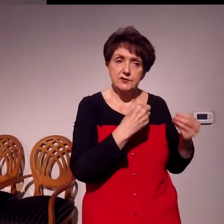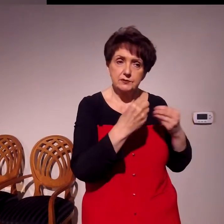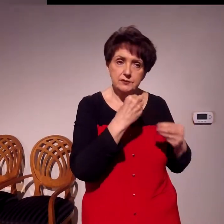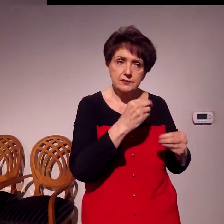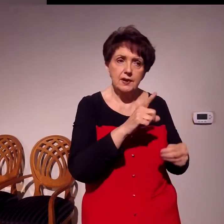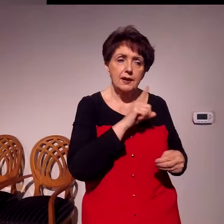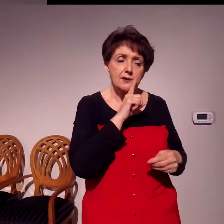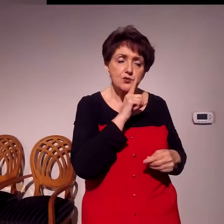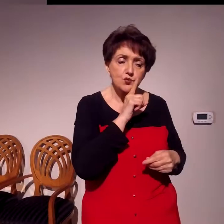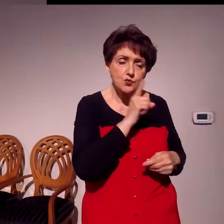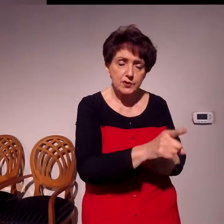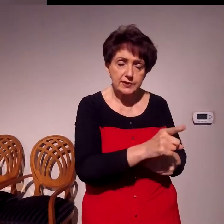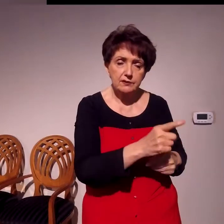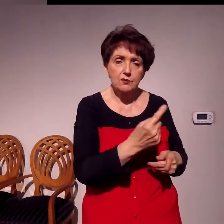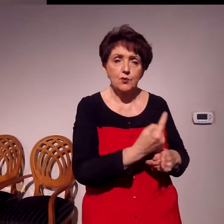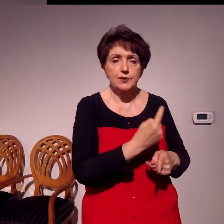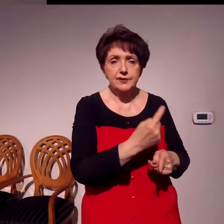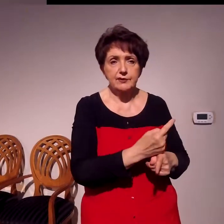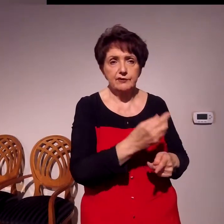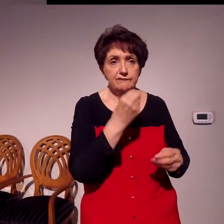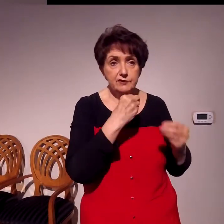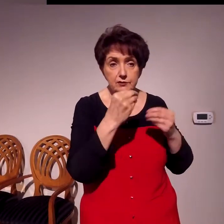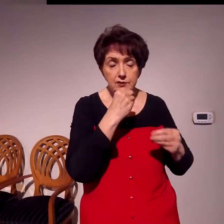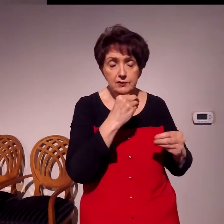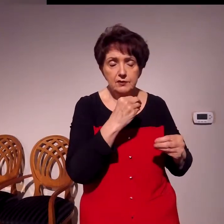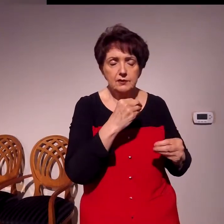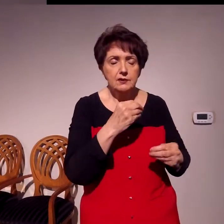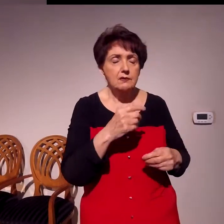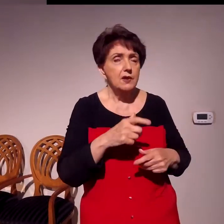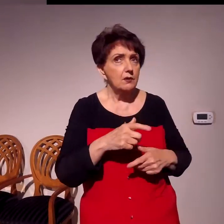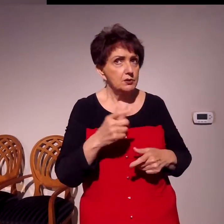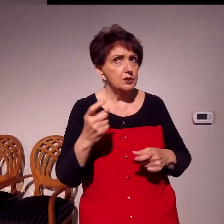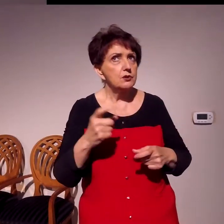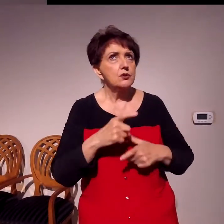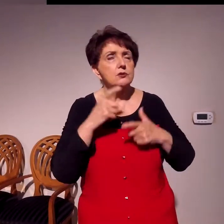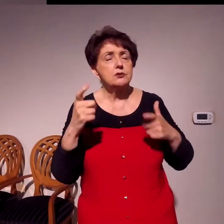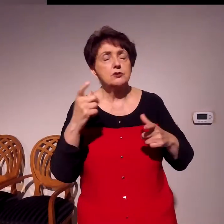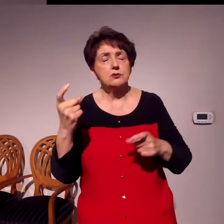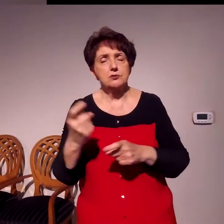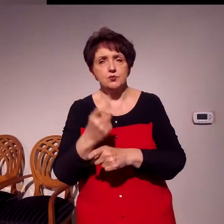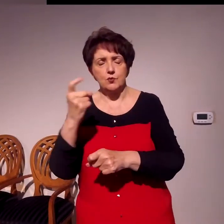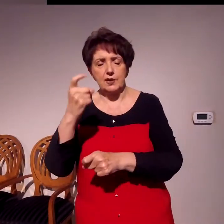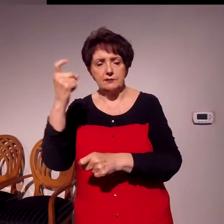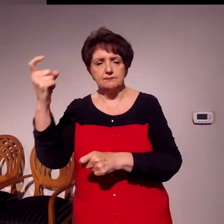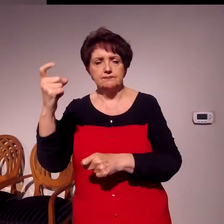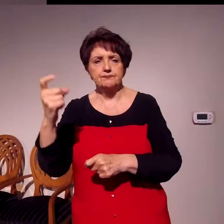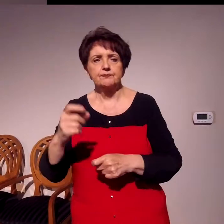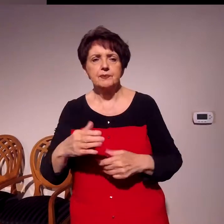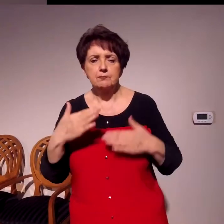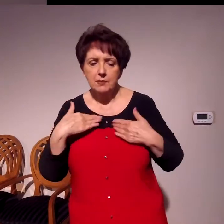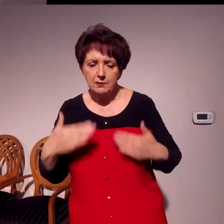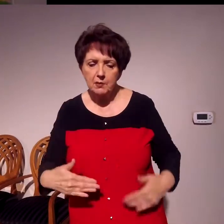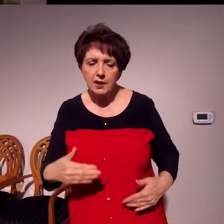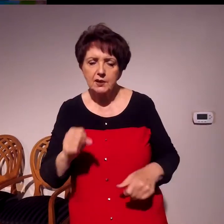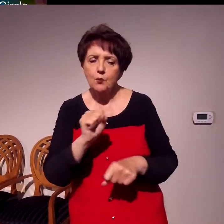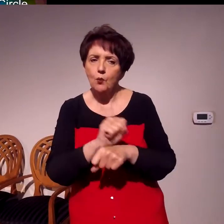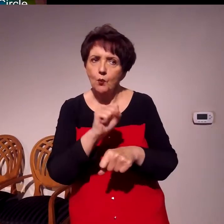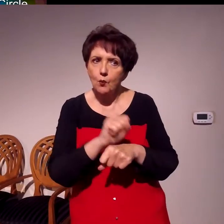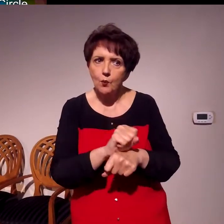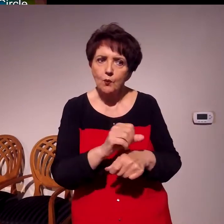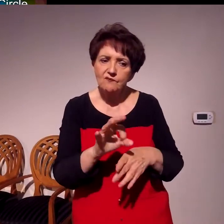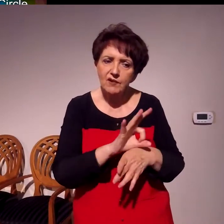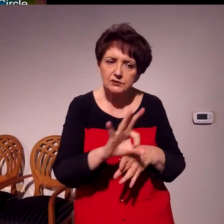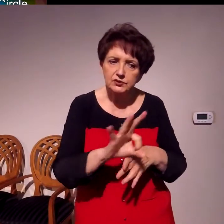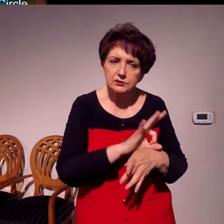real ordinary food, was a huge win for me. My body began to work better. I completely let go